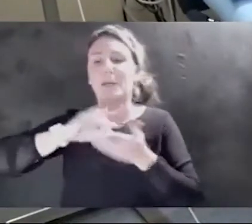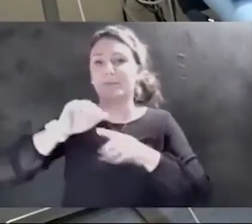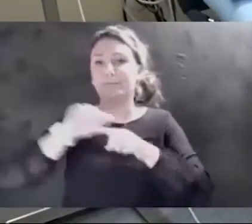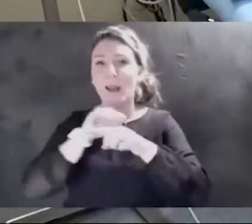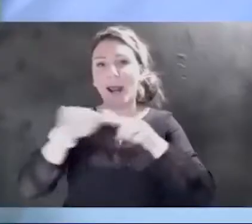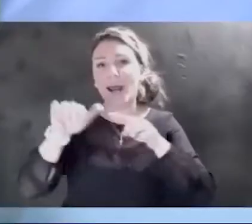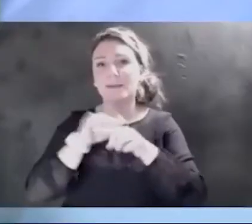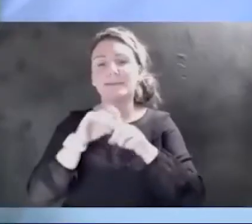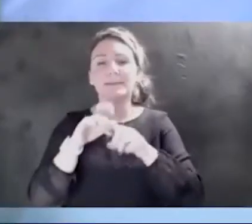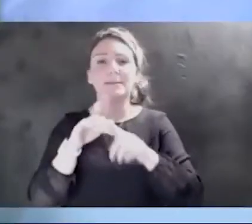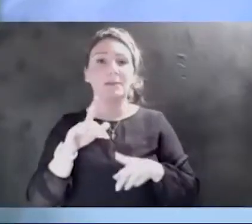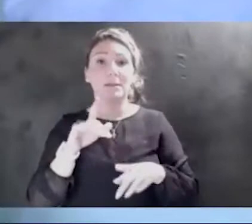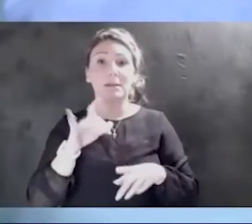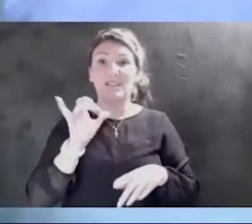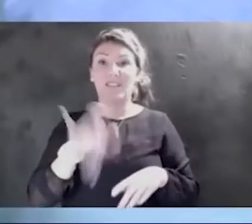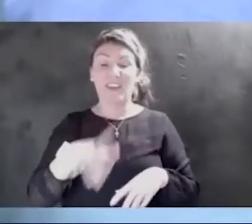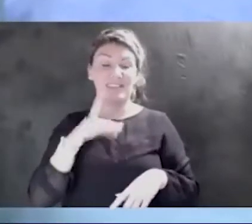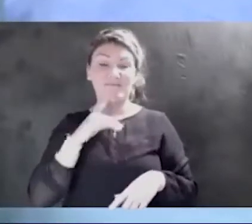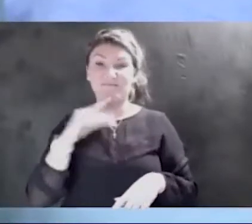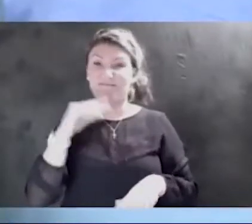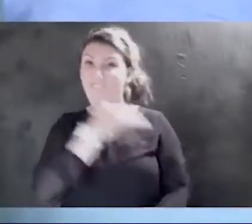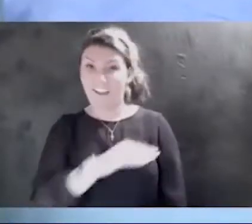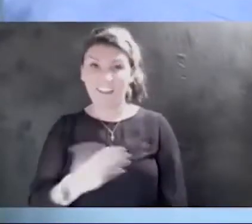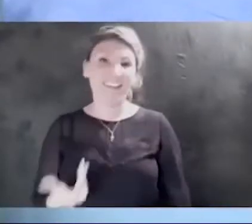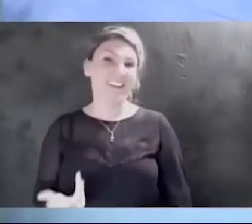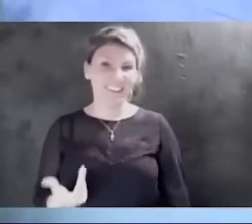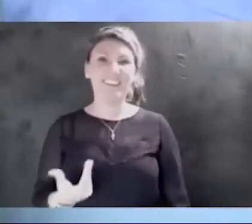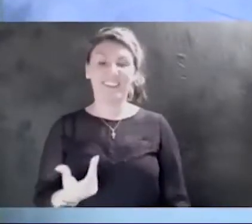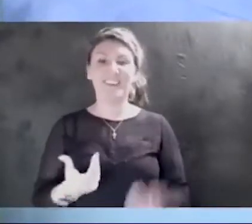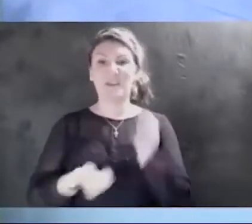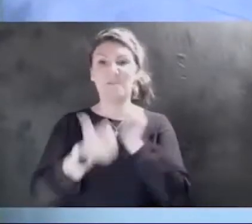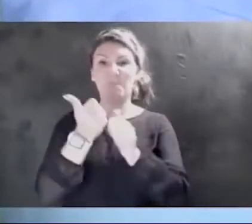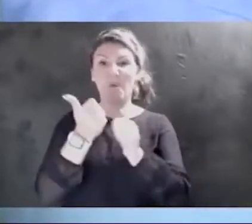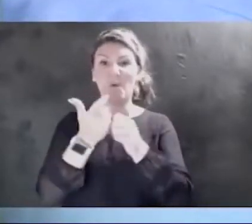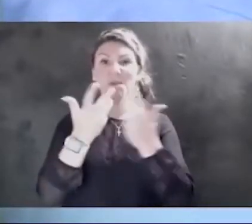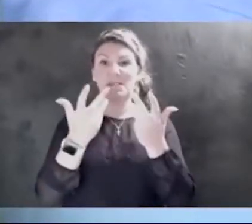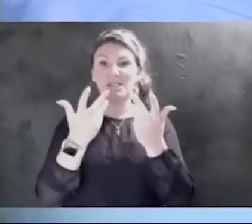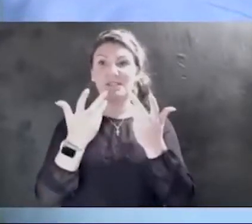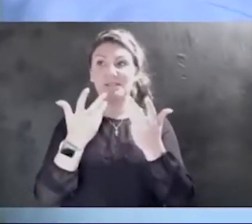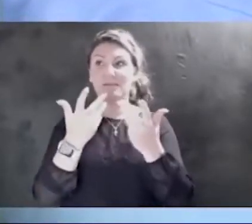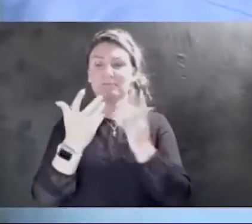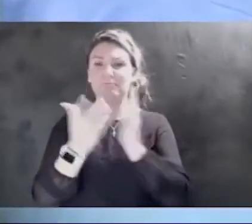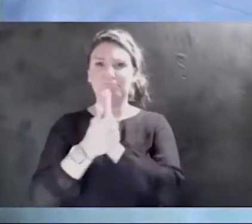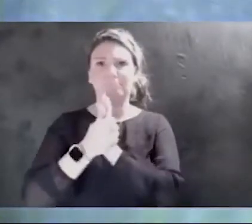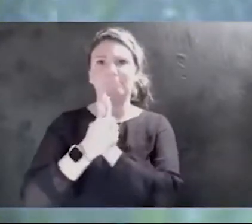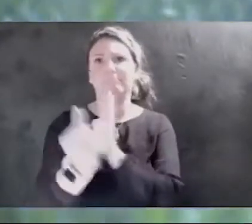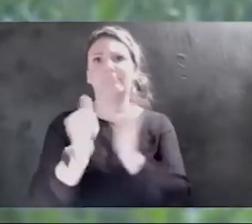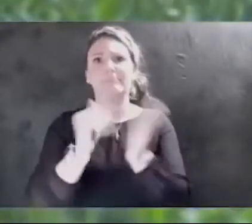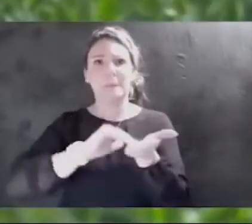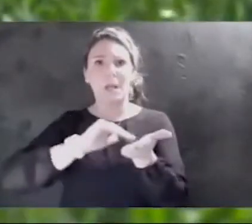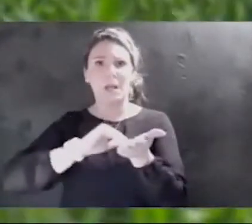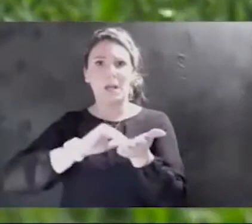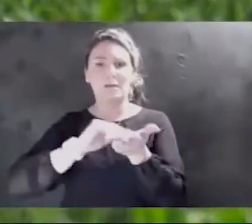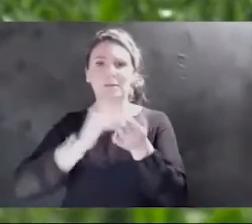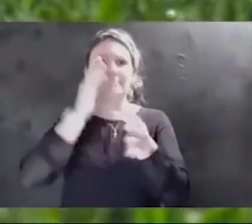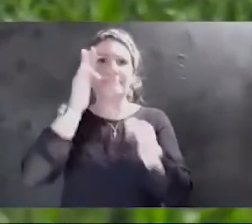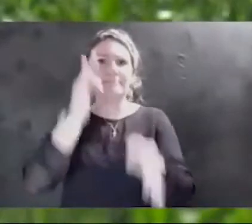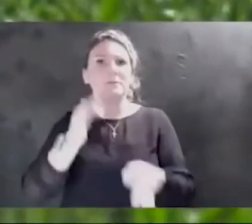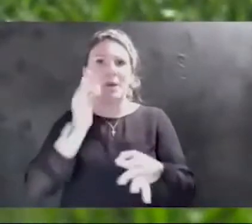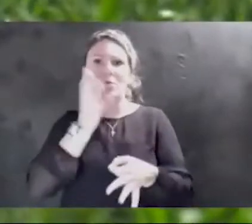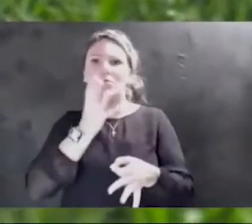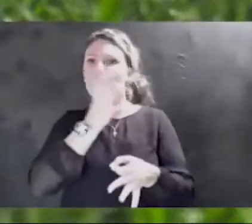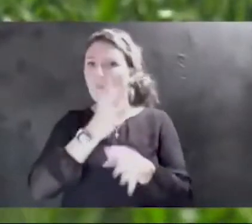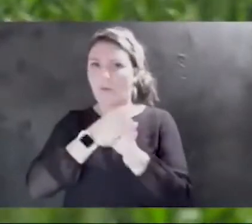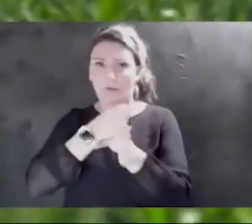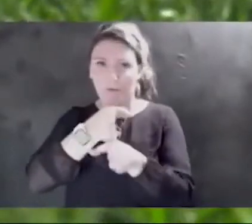total bunk. And some of our most talented physicians have chosen rural careers. So what I've